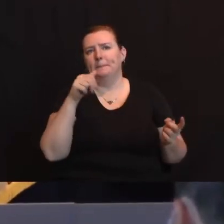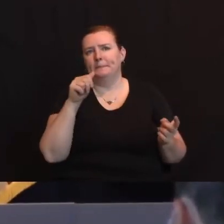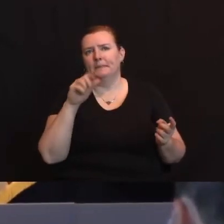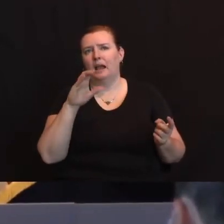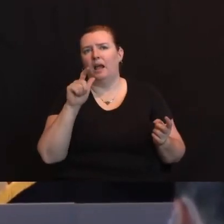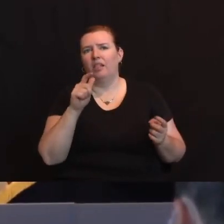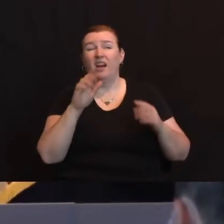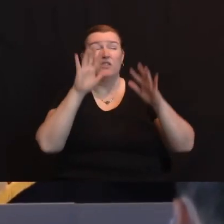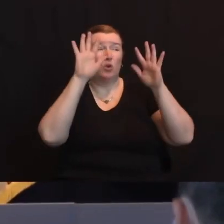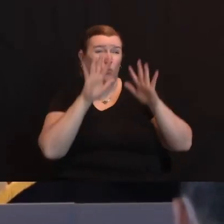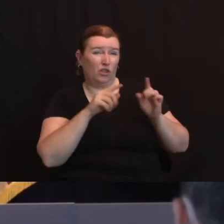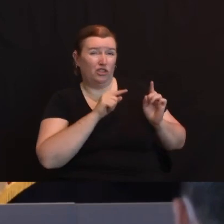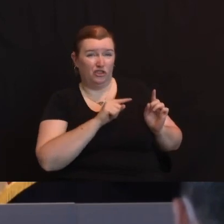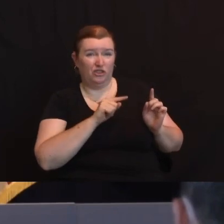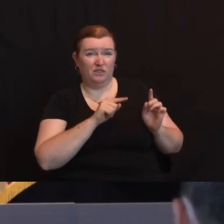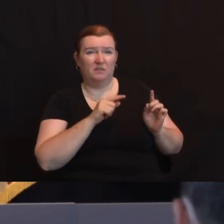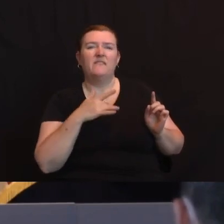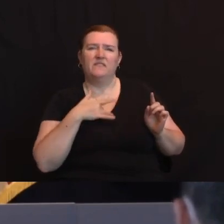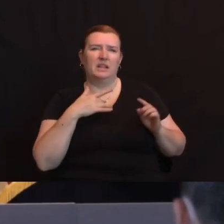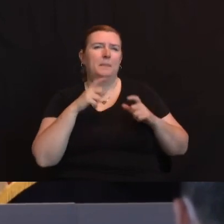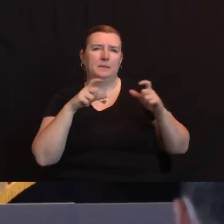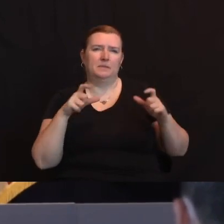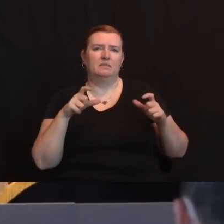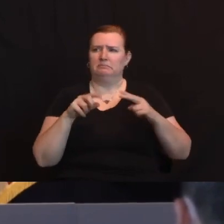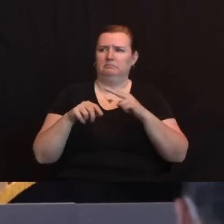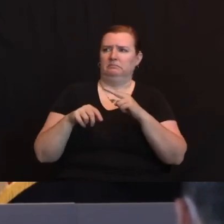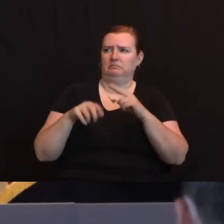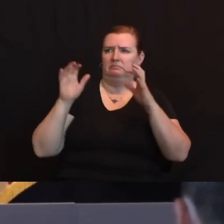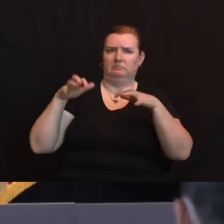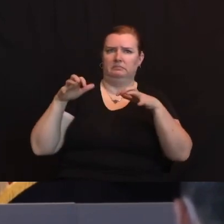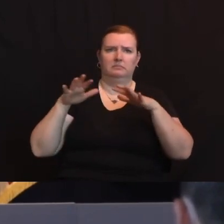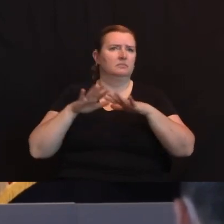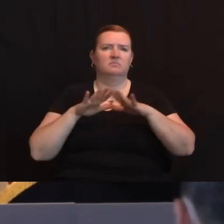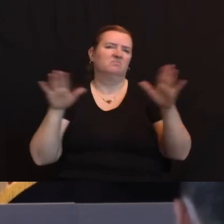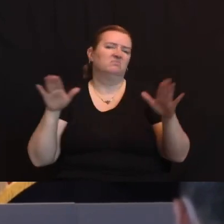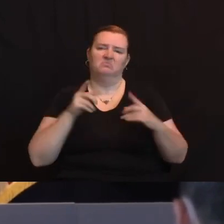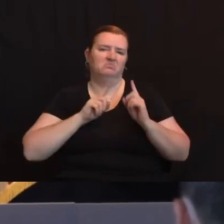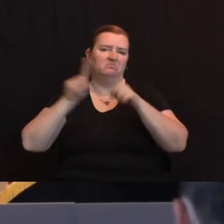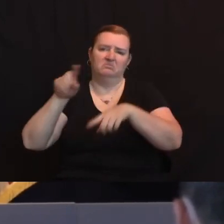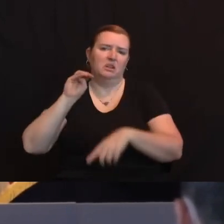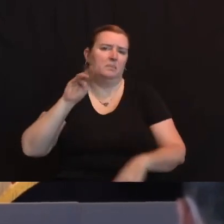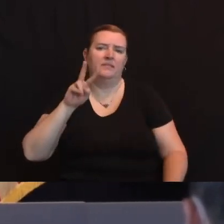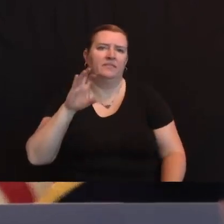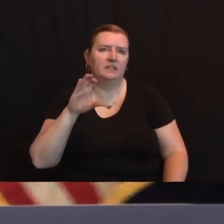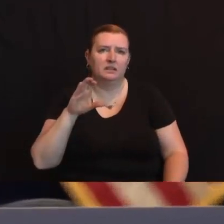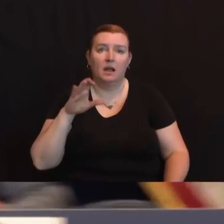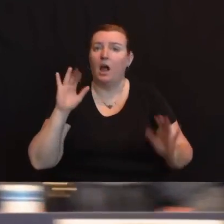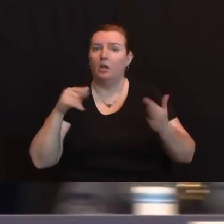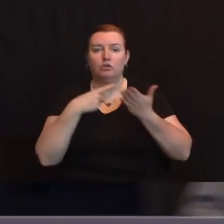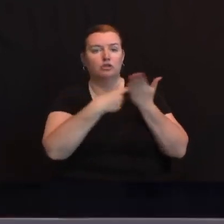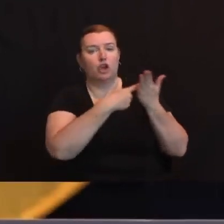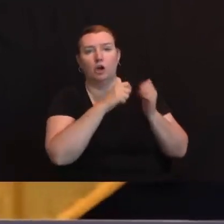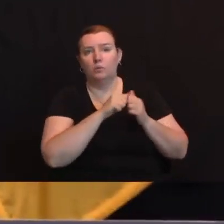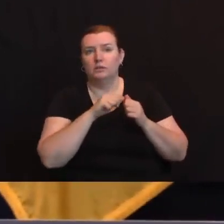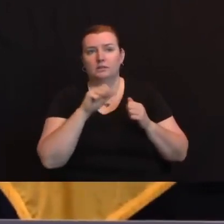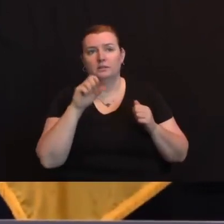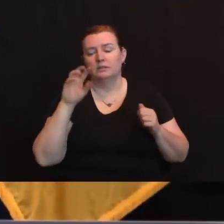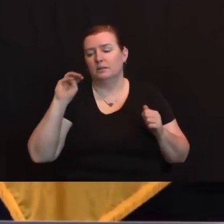is going to be enough of a deterrent to keep people from going. But I've not talked to Sue Fulton about that either, Gov. If we get